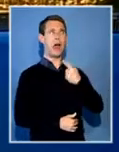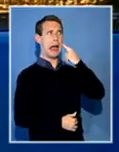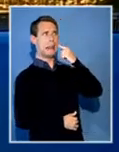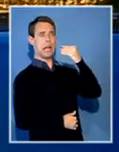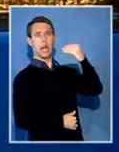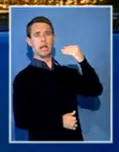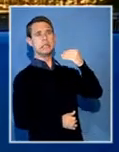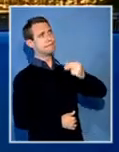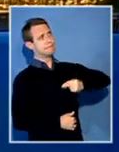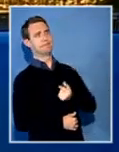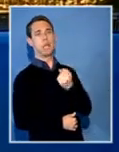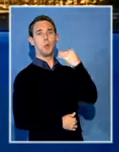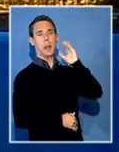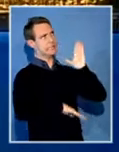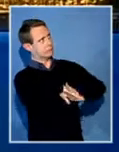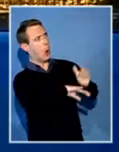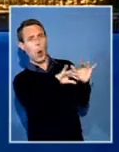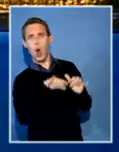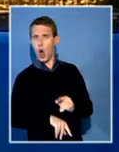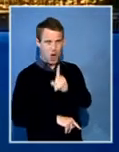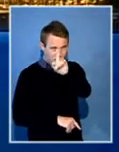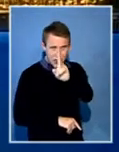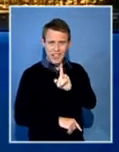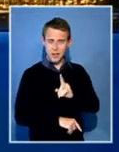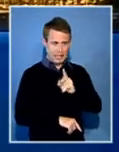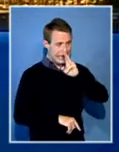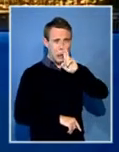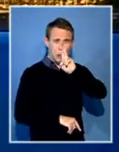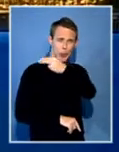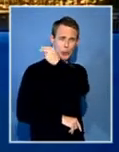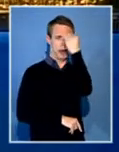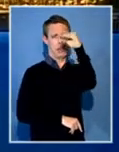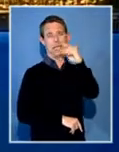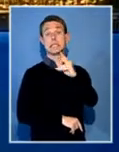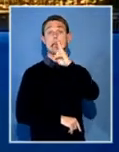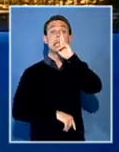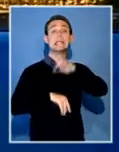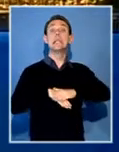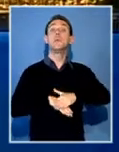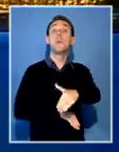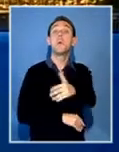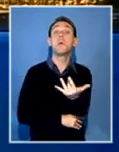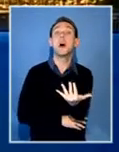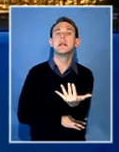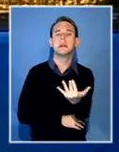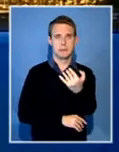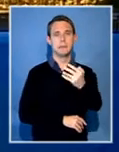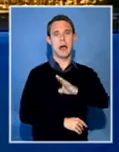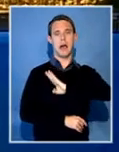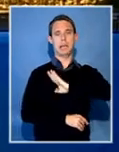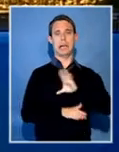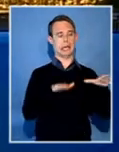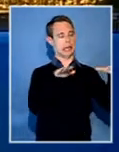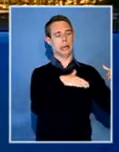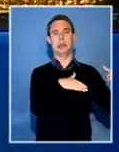is beyond the police force. What you need in KwaMashu, enough lives have been lost. You need the army. Get